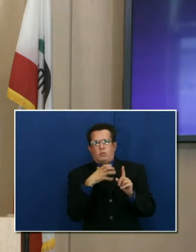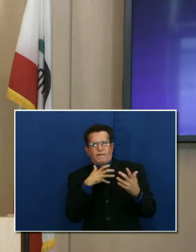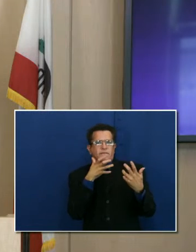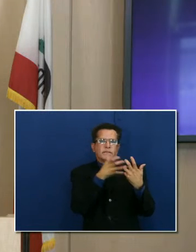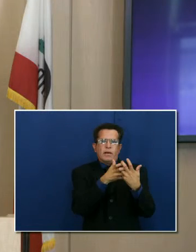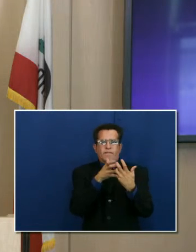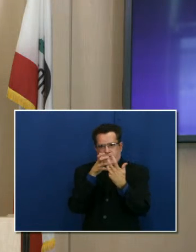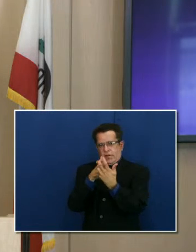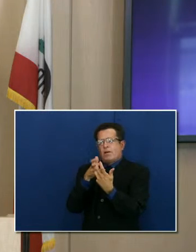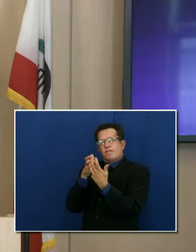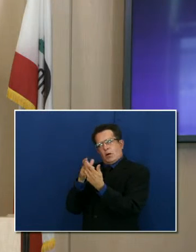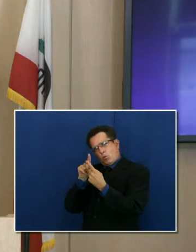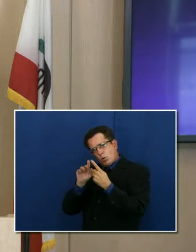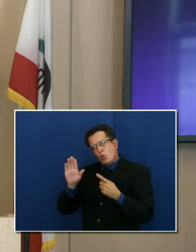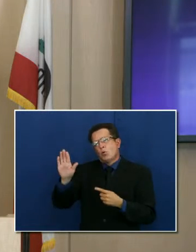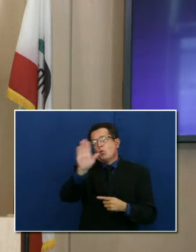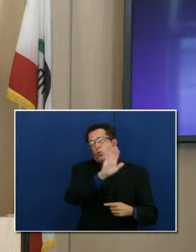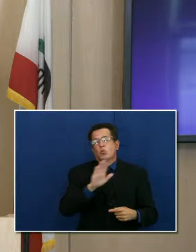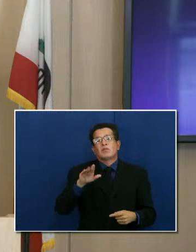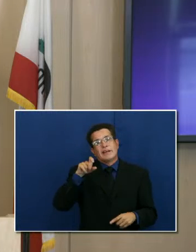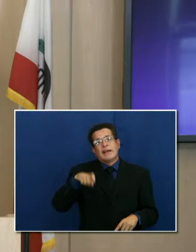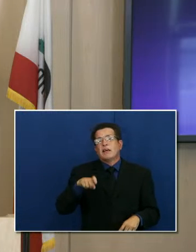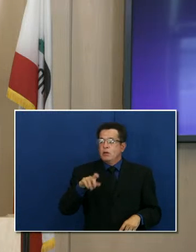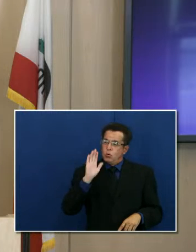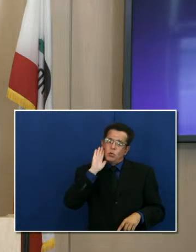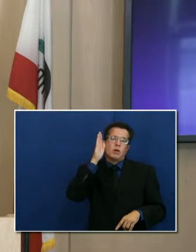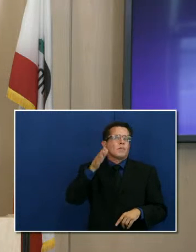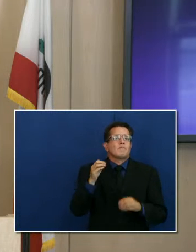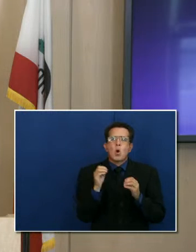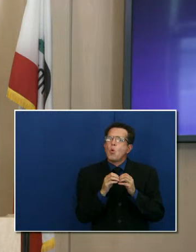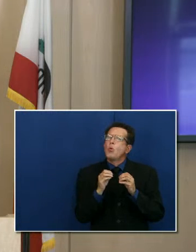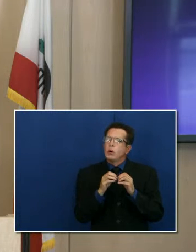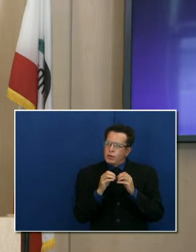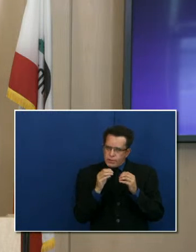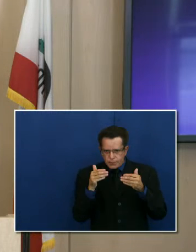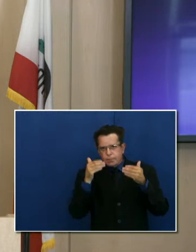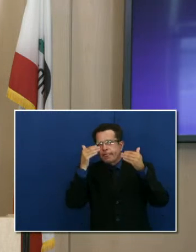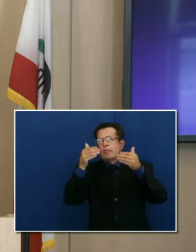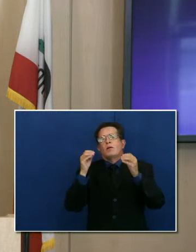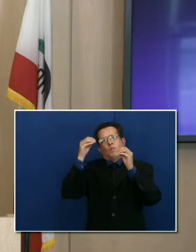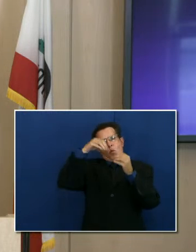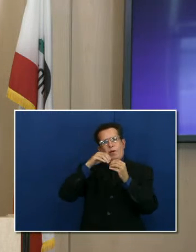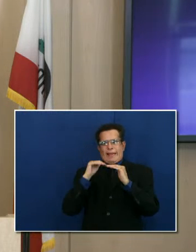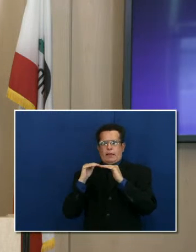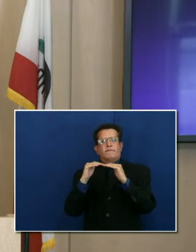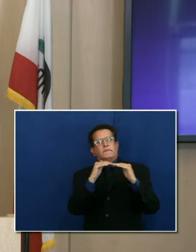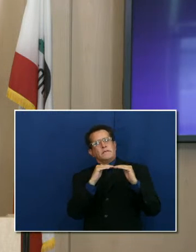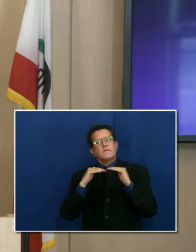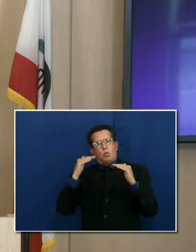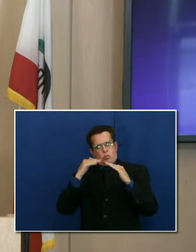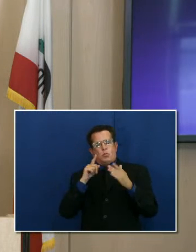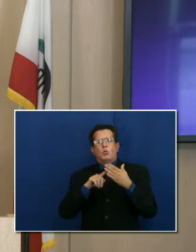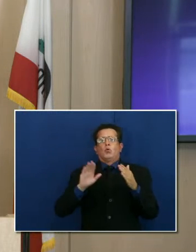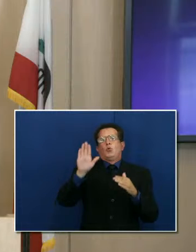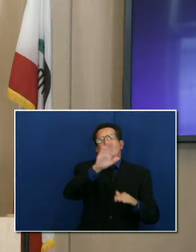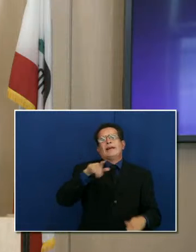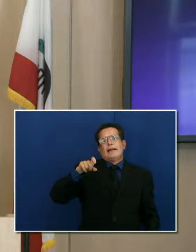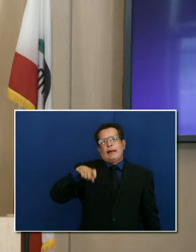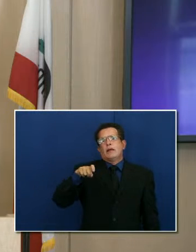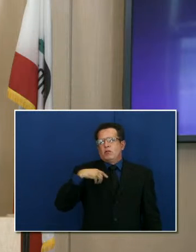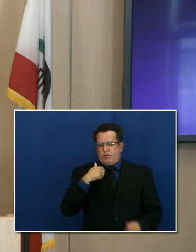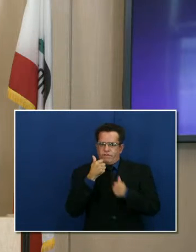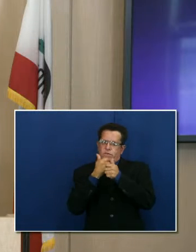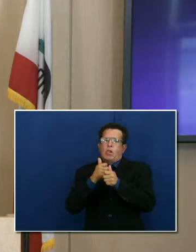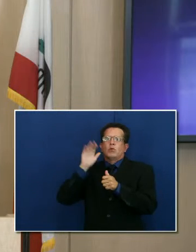community representatives, and we will continue to push to do even more to tackle issues of equity, and we look forward to additional guidance from the state